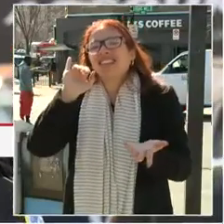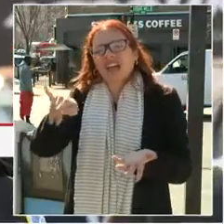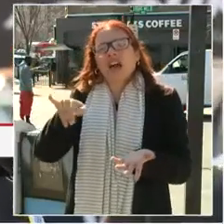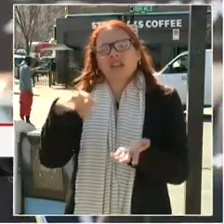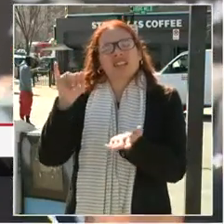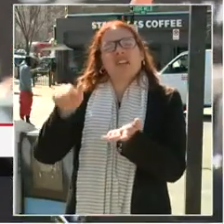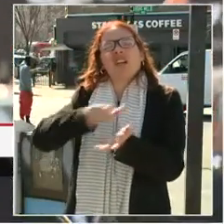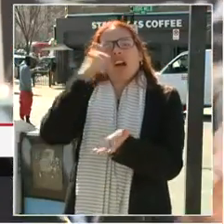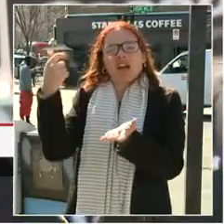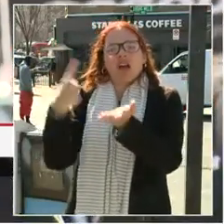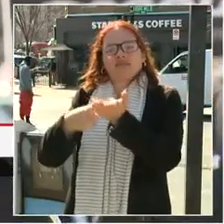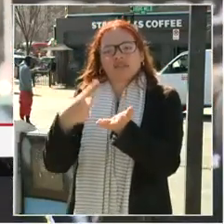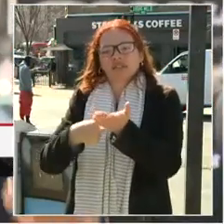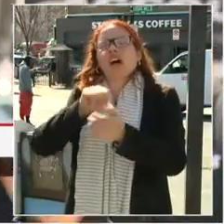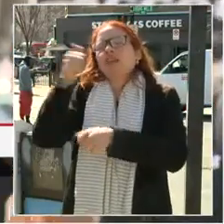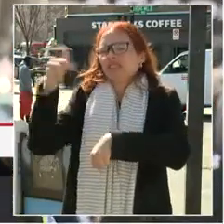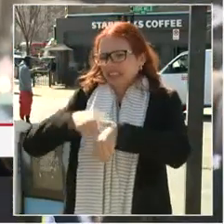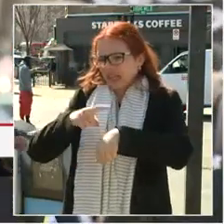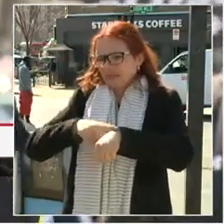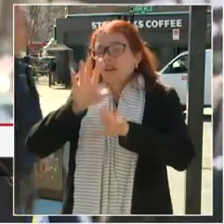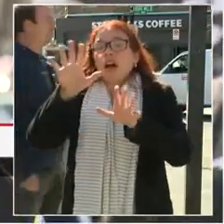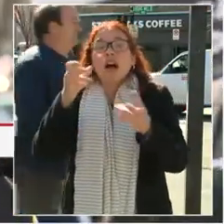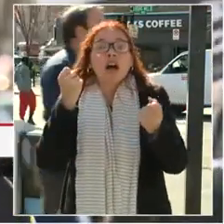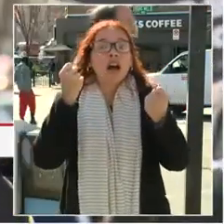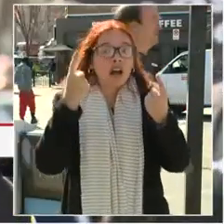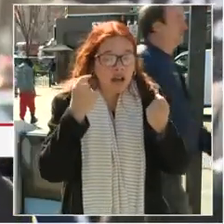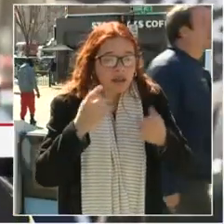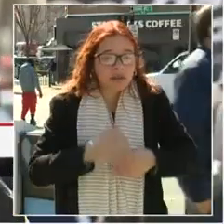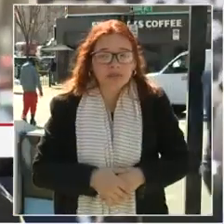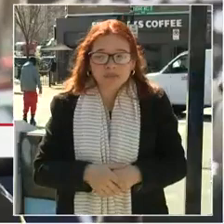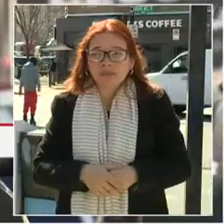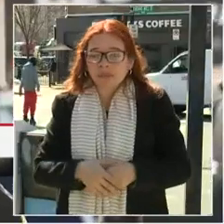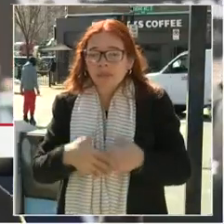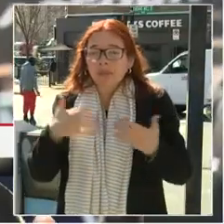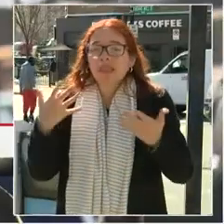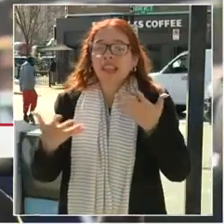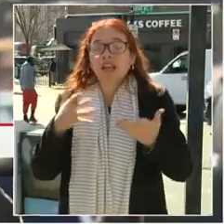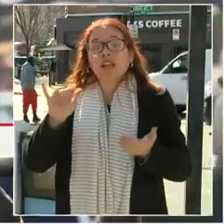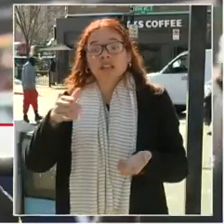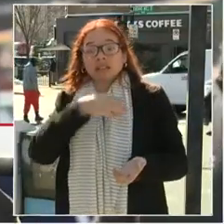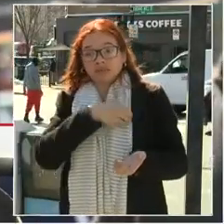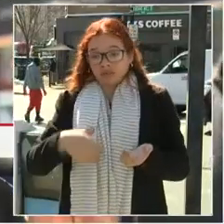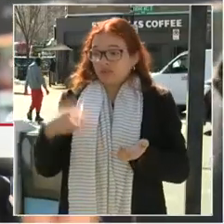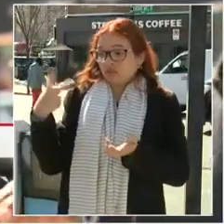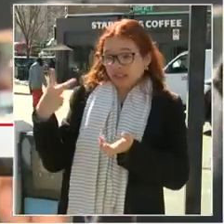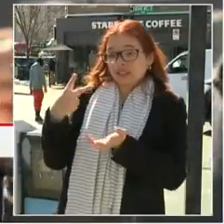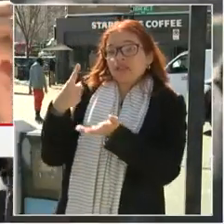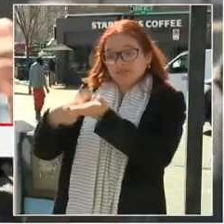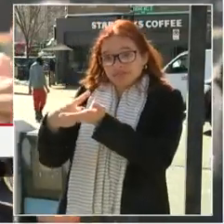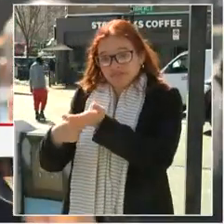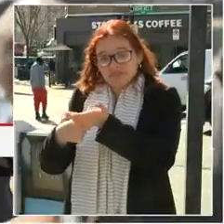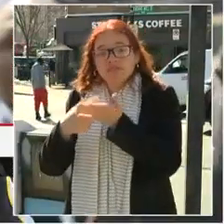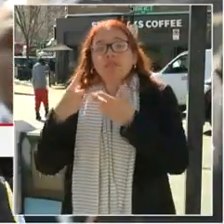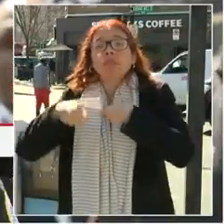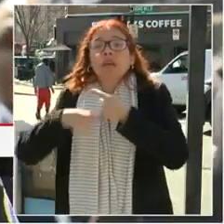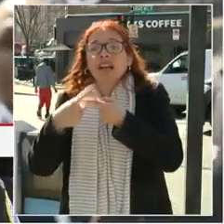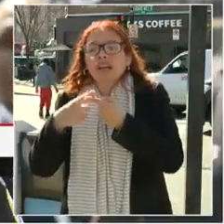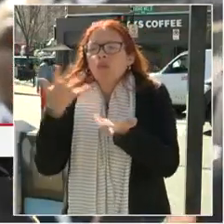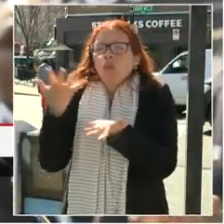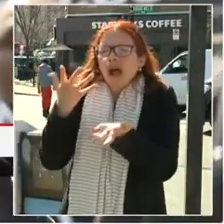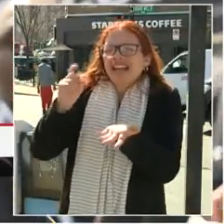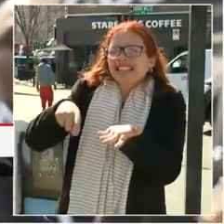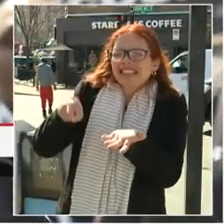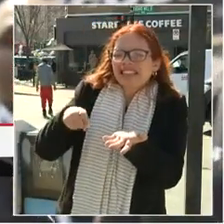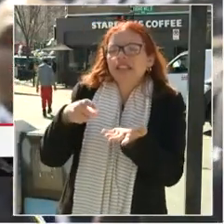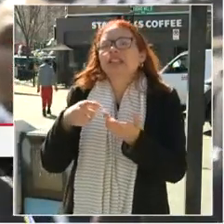another time. But what I will say is that in the conversations that the mayor and I have had, I think we first need to get back to